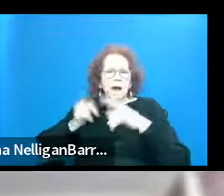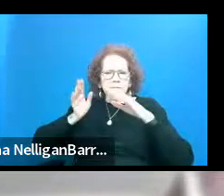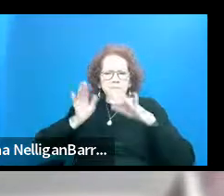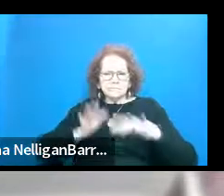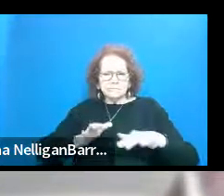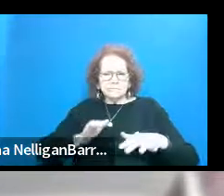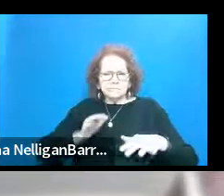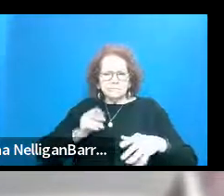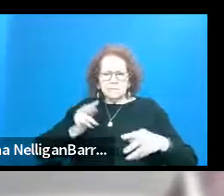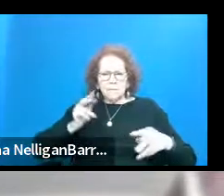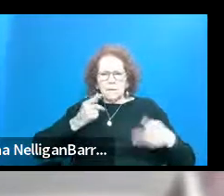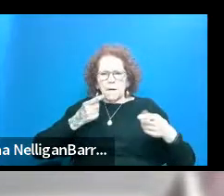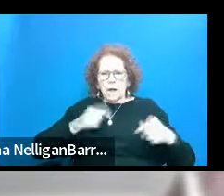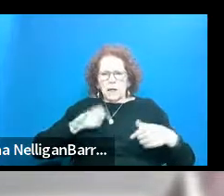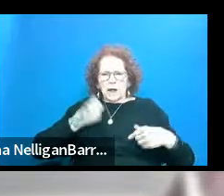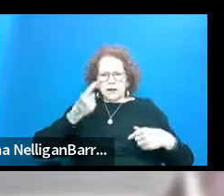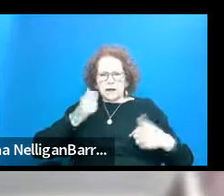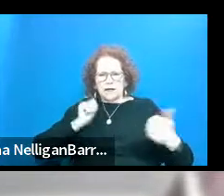hearings.